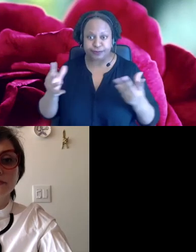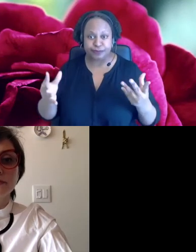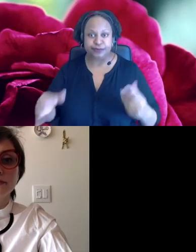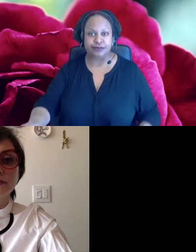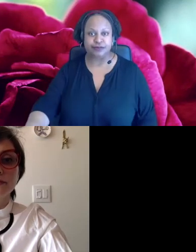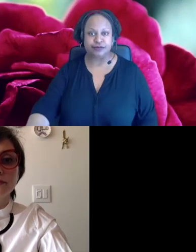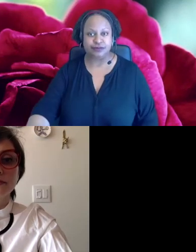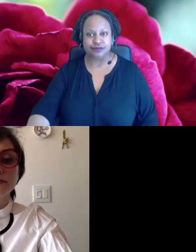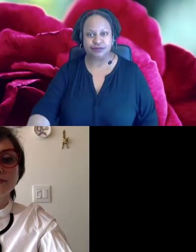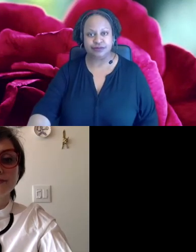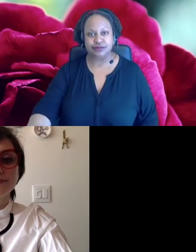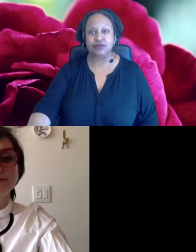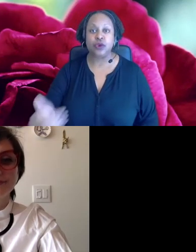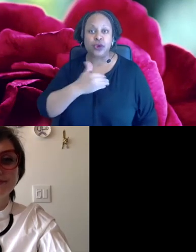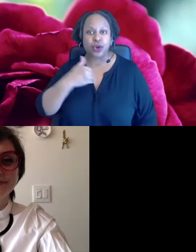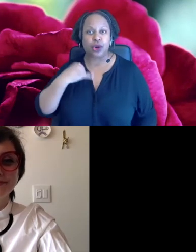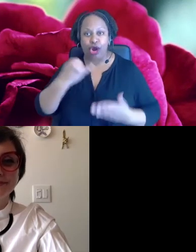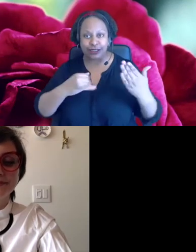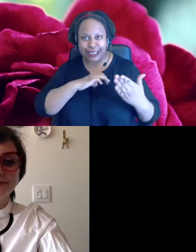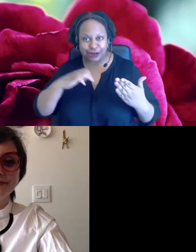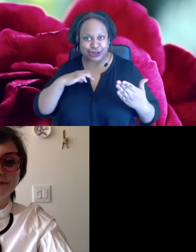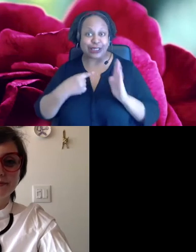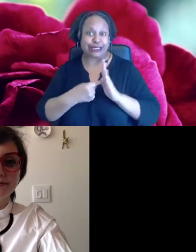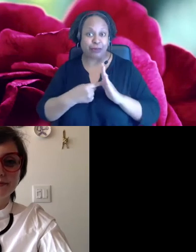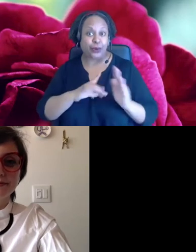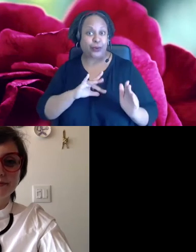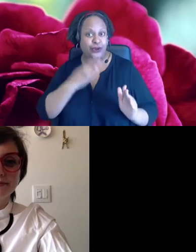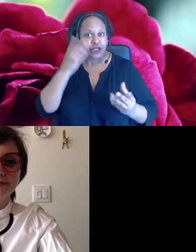well, Toronto Arts Council for one, for example,